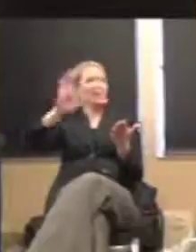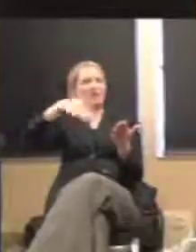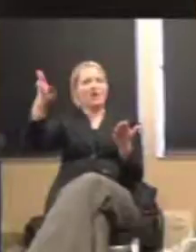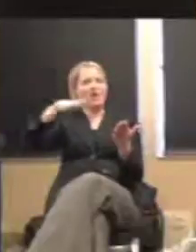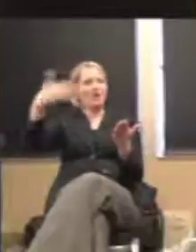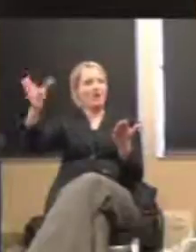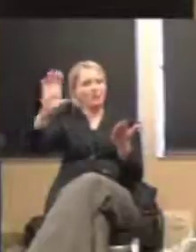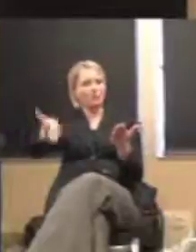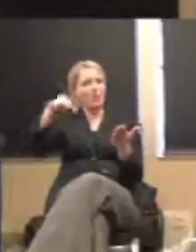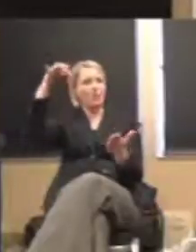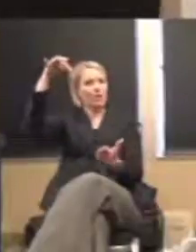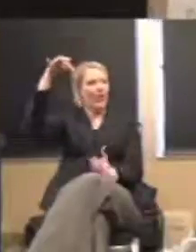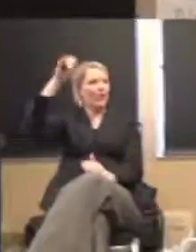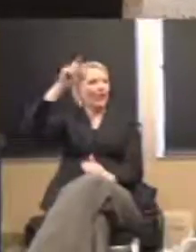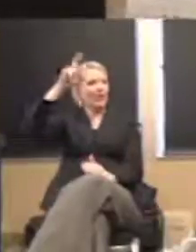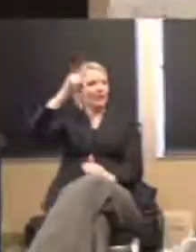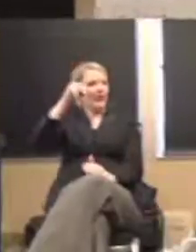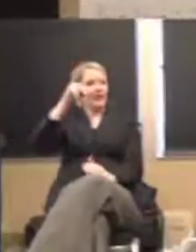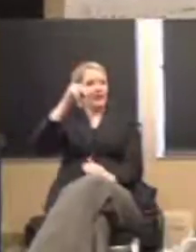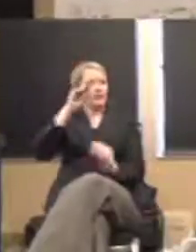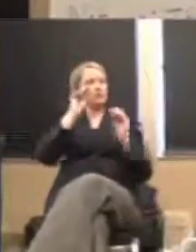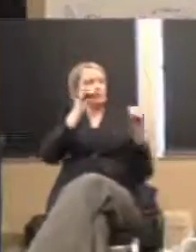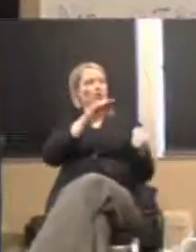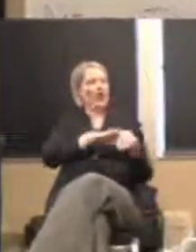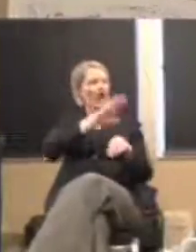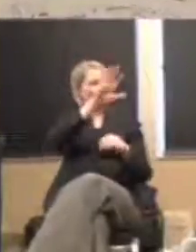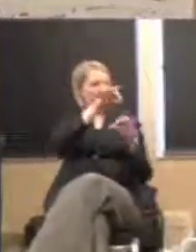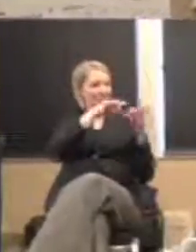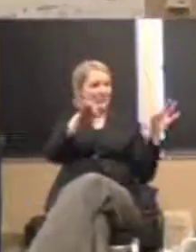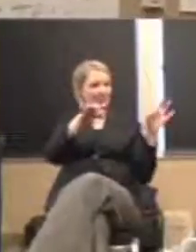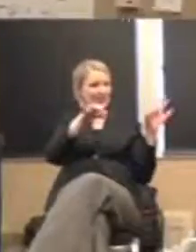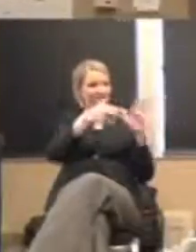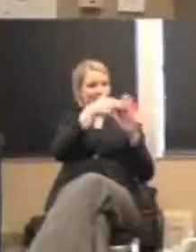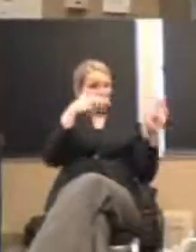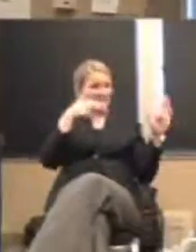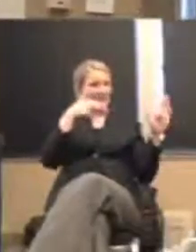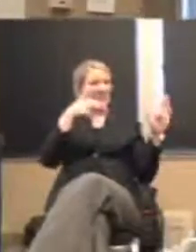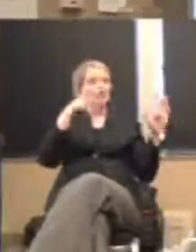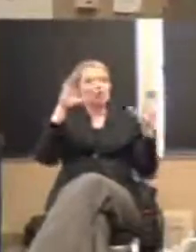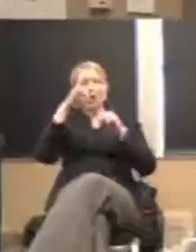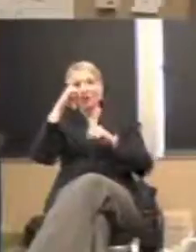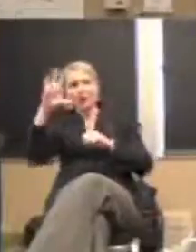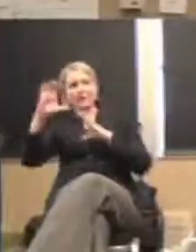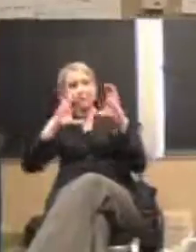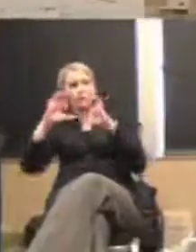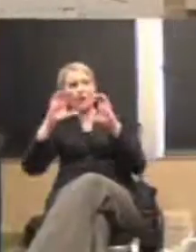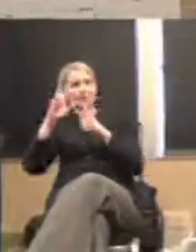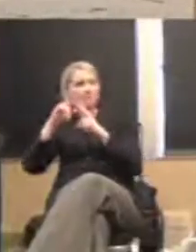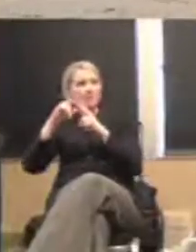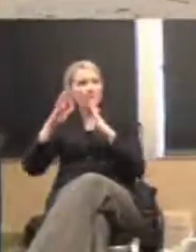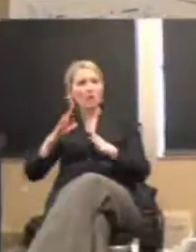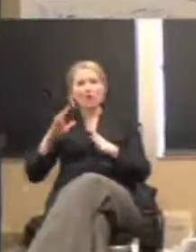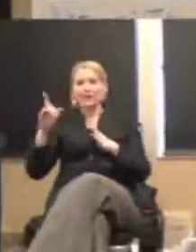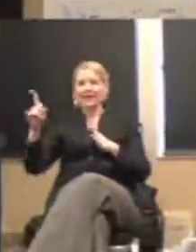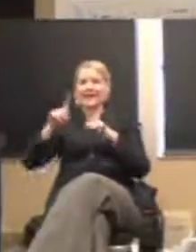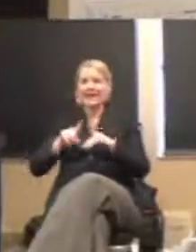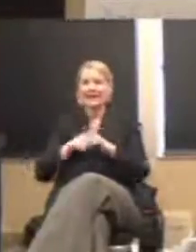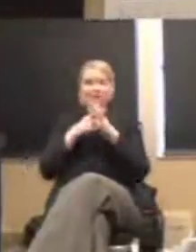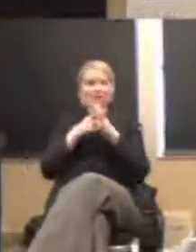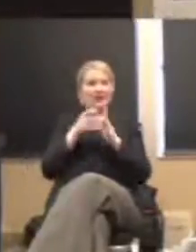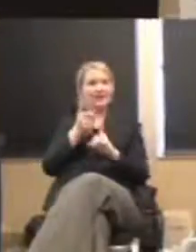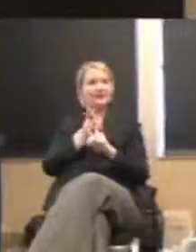that icon, put it on his sentence strip, seek out his communication partner, and initiate, request,